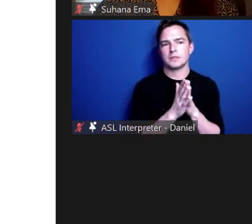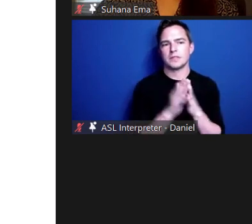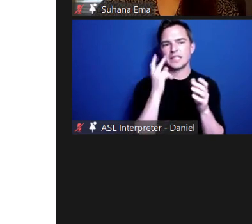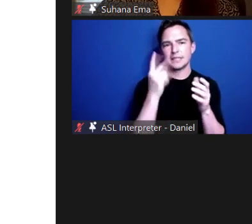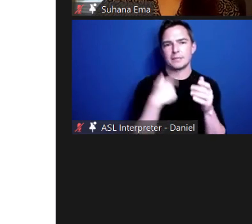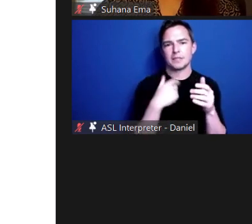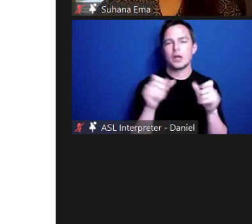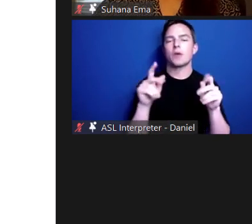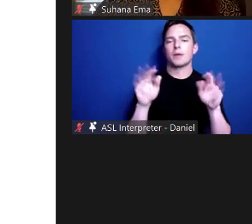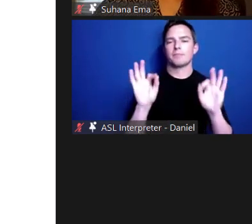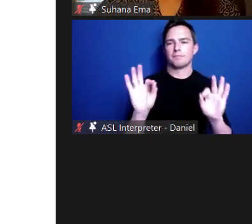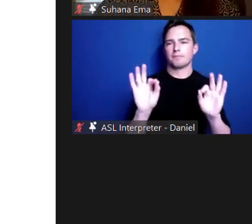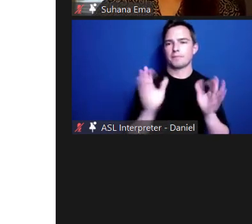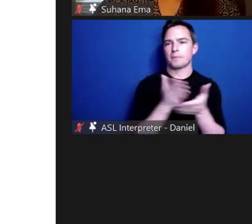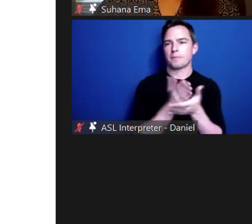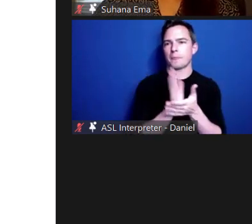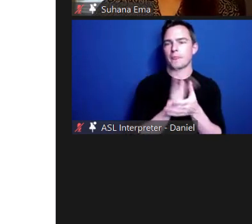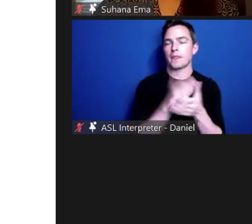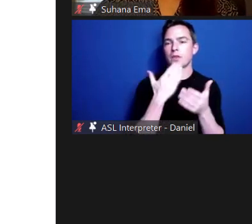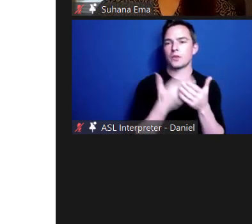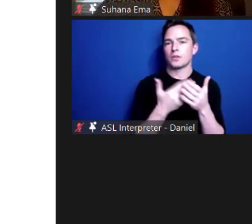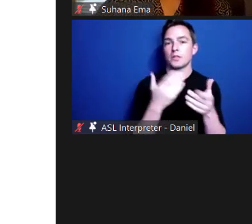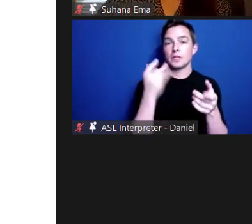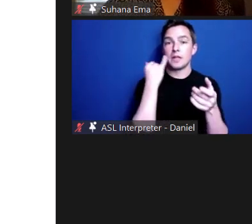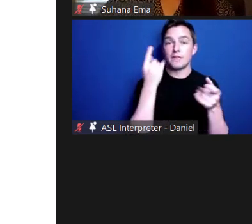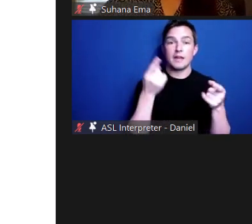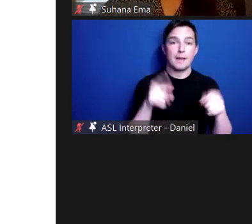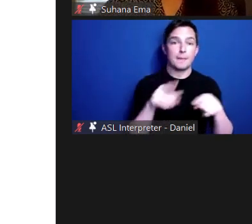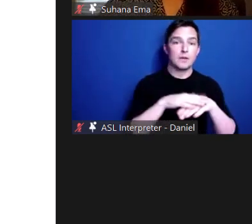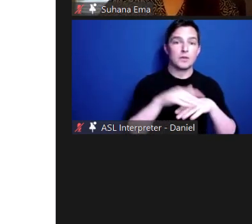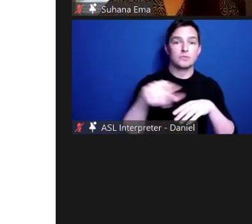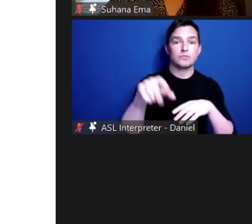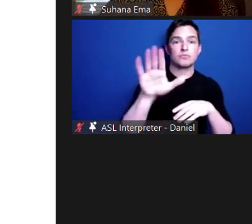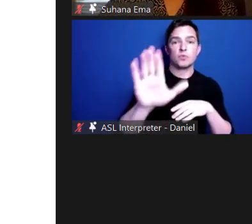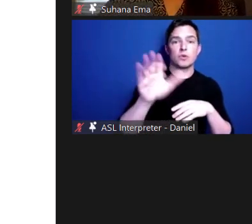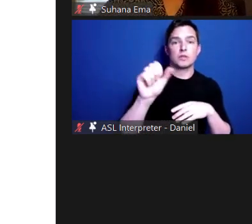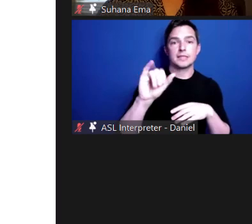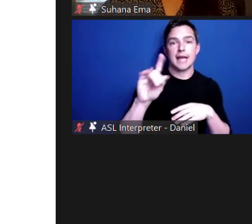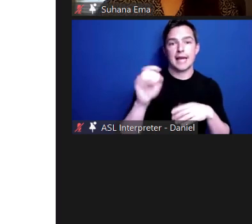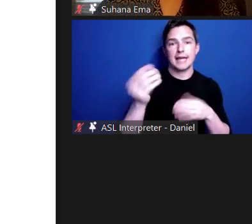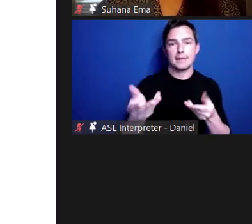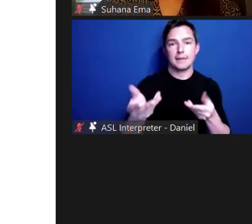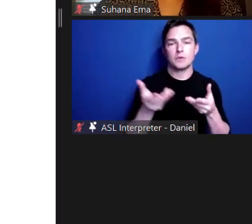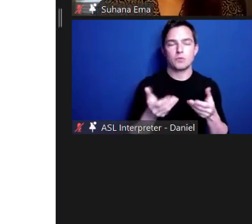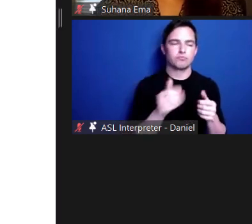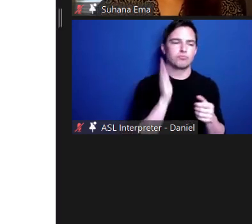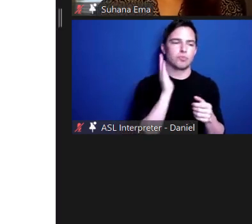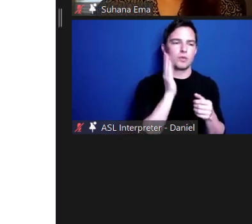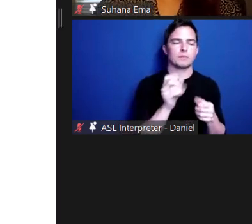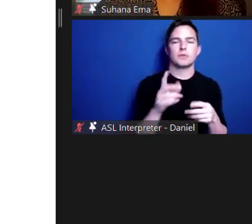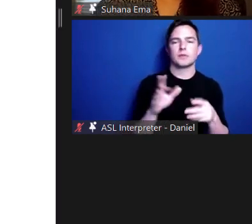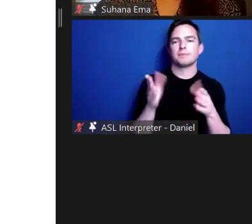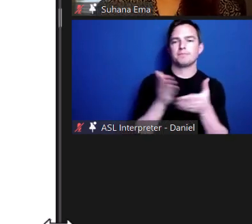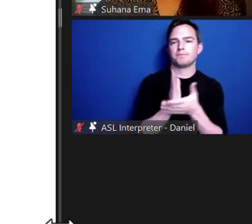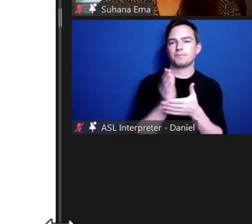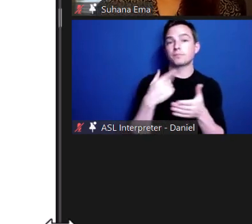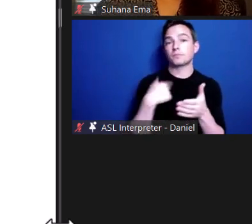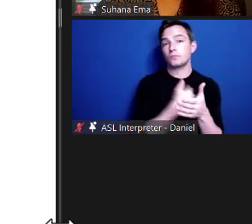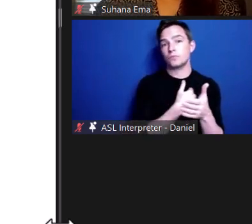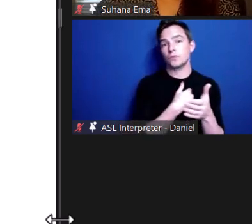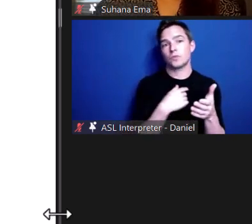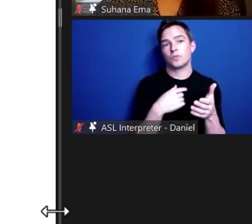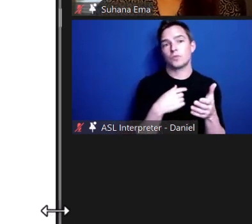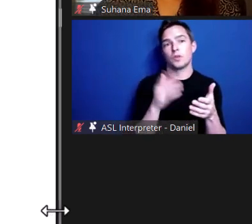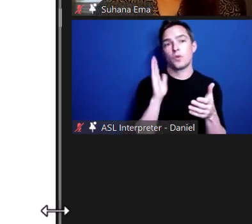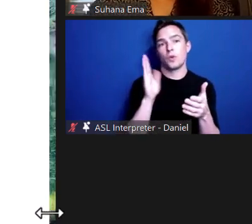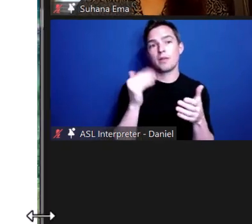Okay, good. If it happens on your end, just let me know. Will do. So we are going to